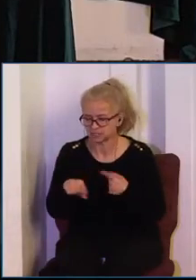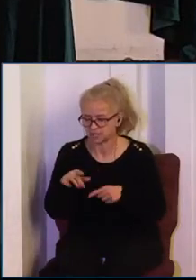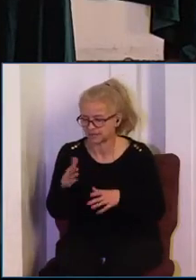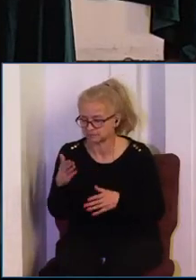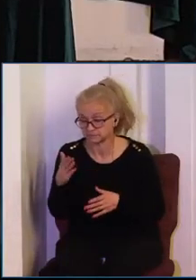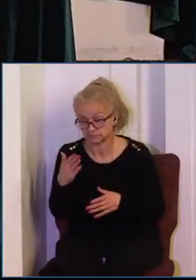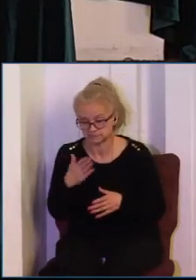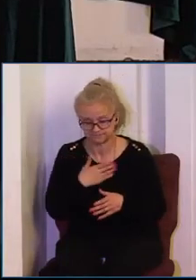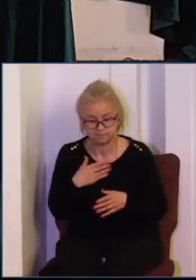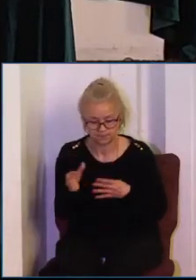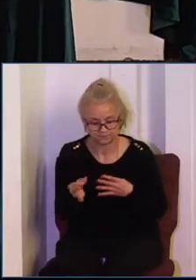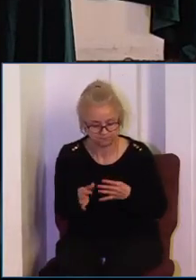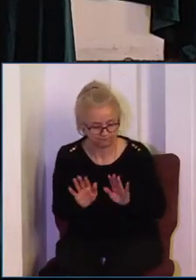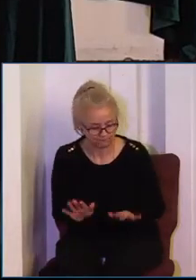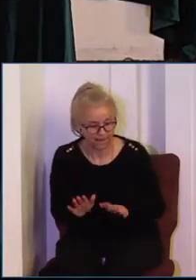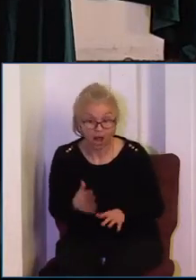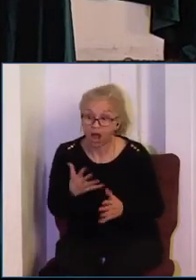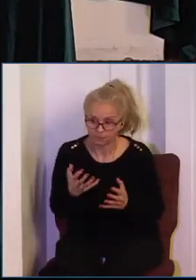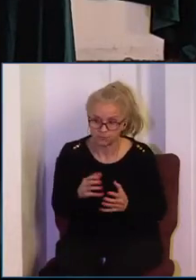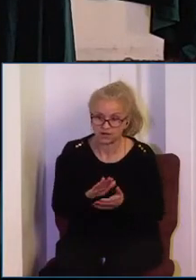I would want to be Elisha,